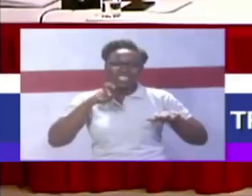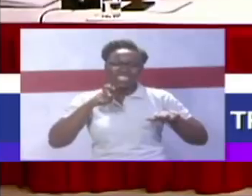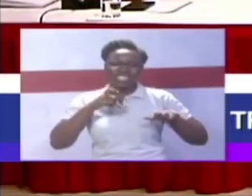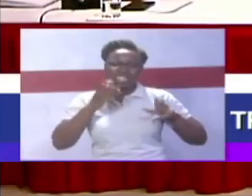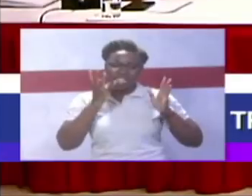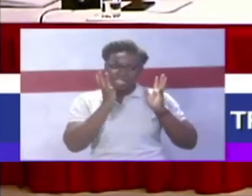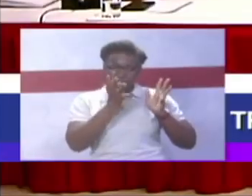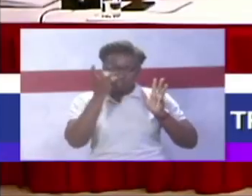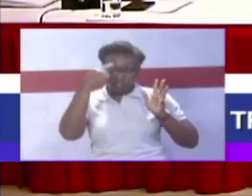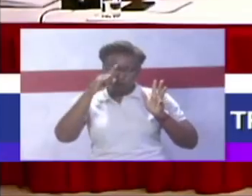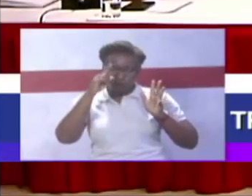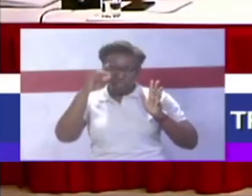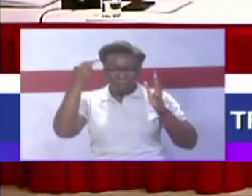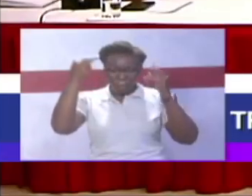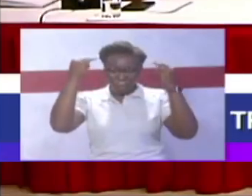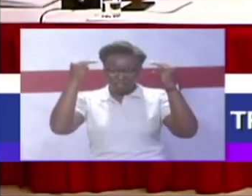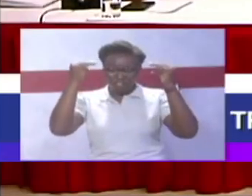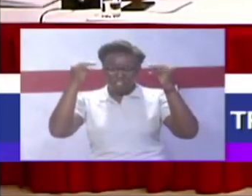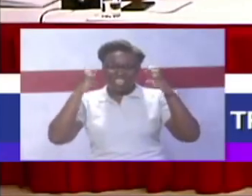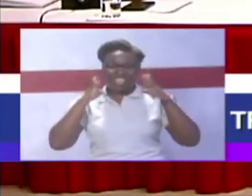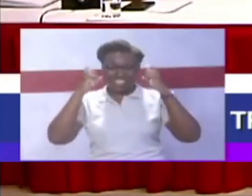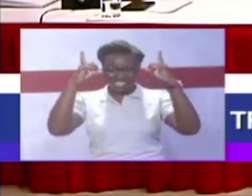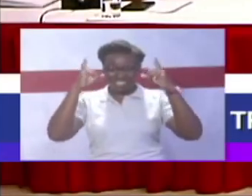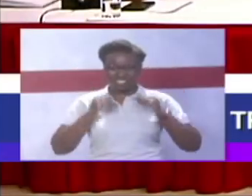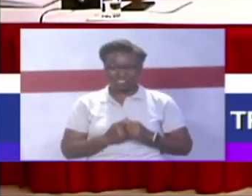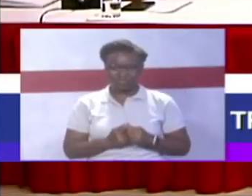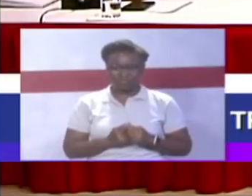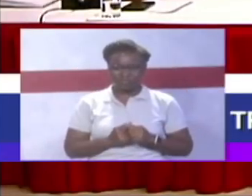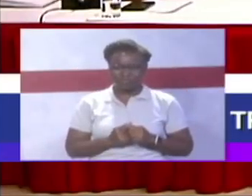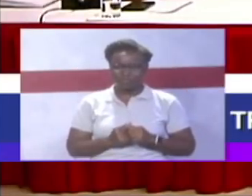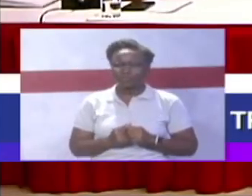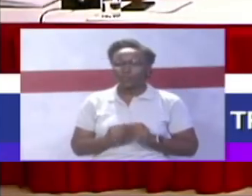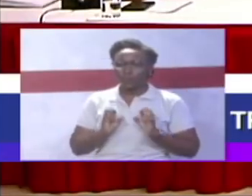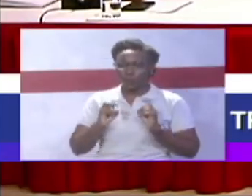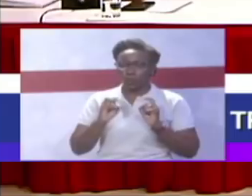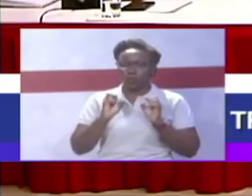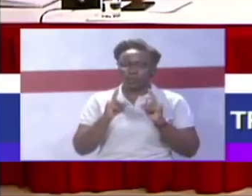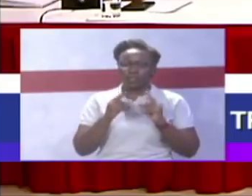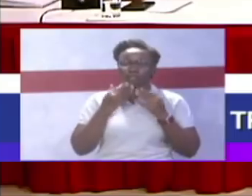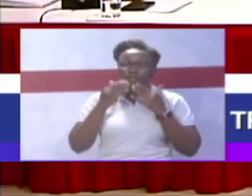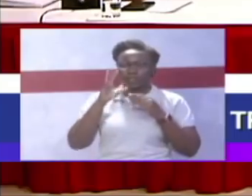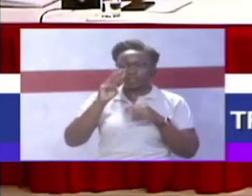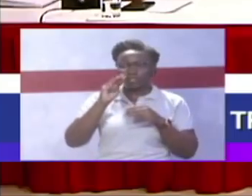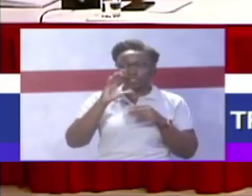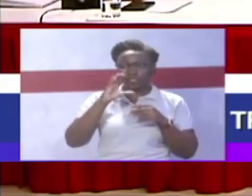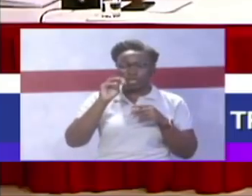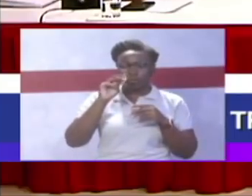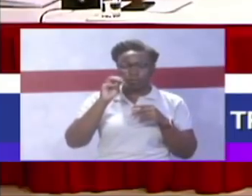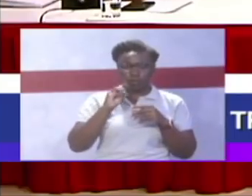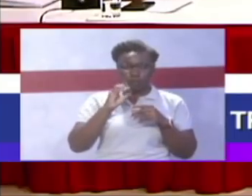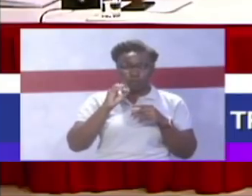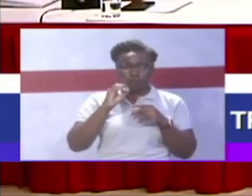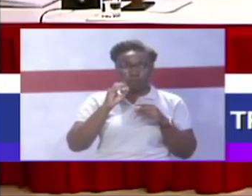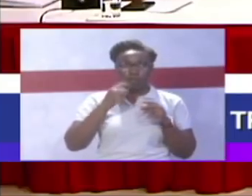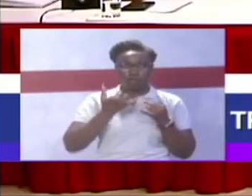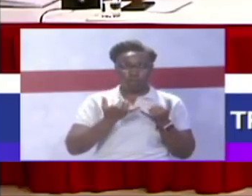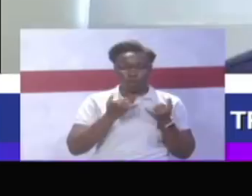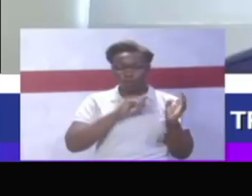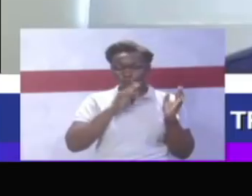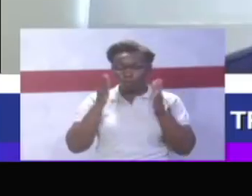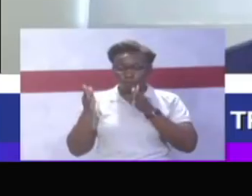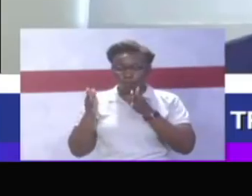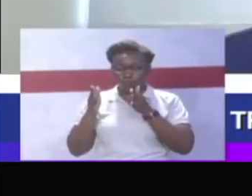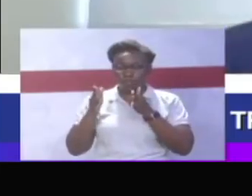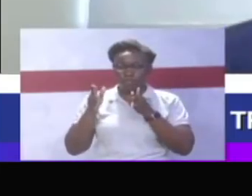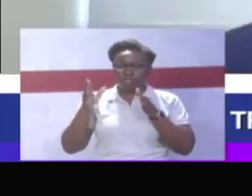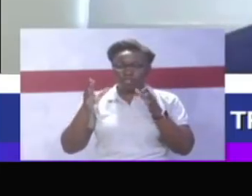much, CMO. We move to Guardian Media Limited for your 2 questions. Good morning. Hi,